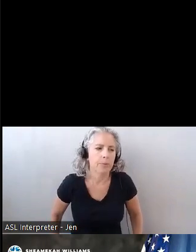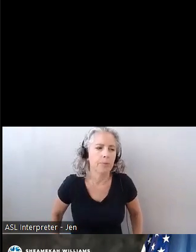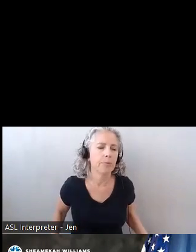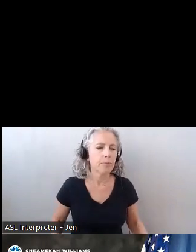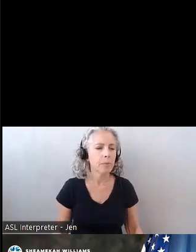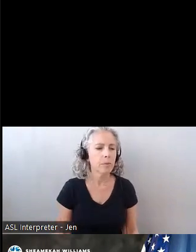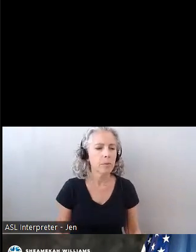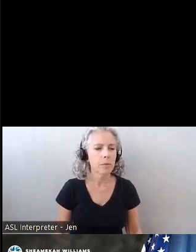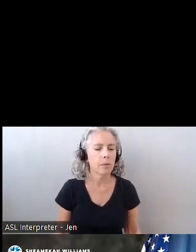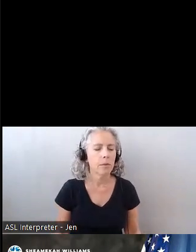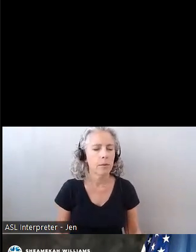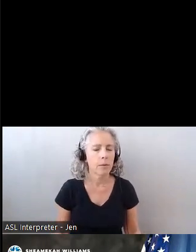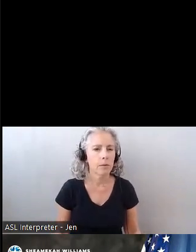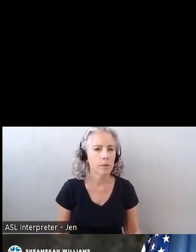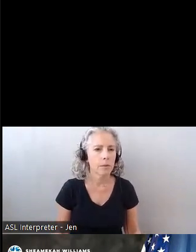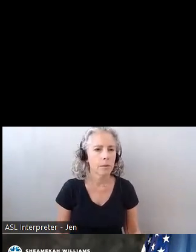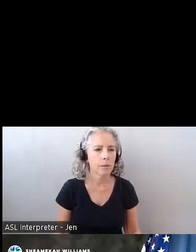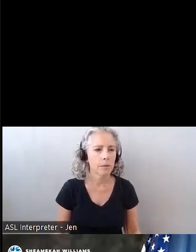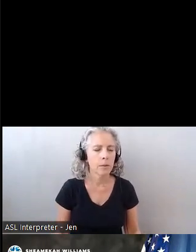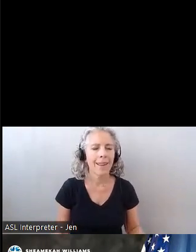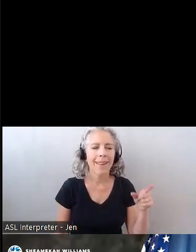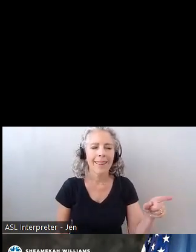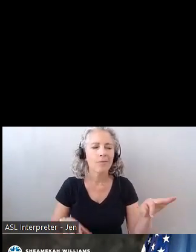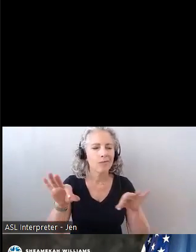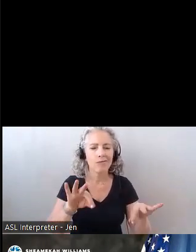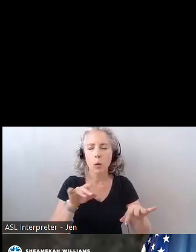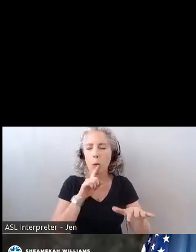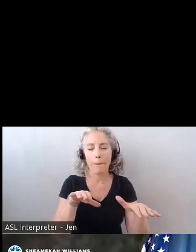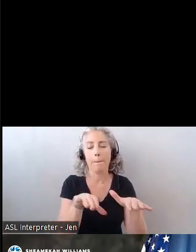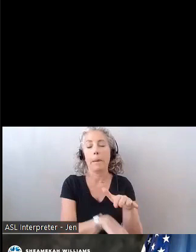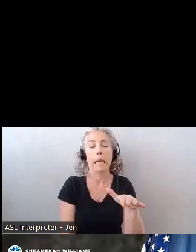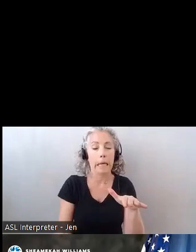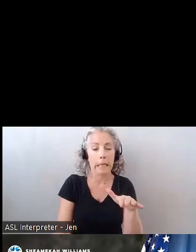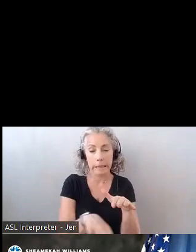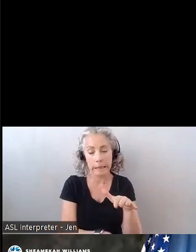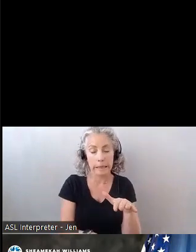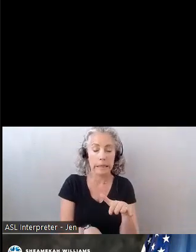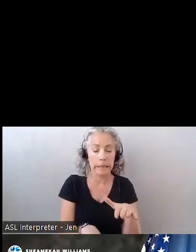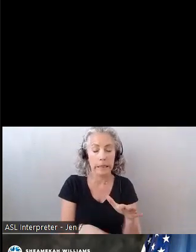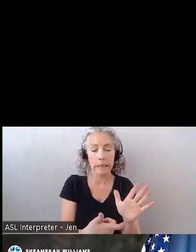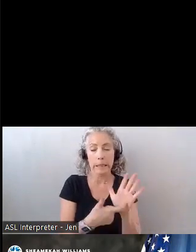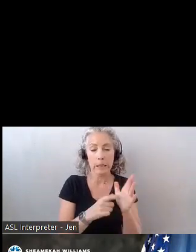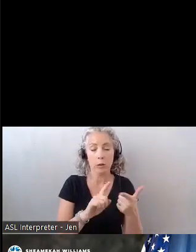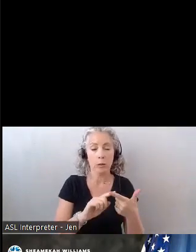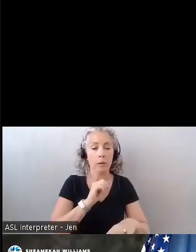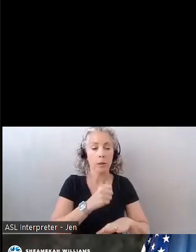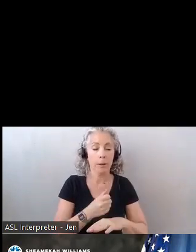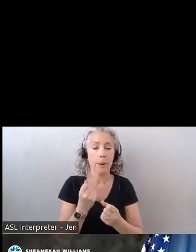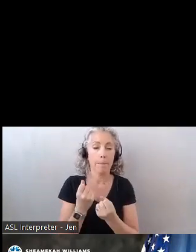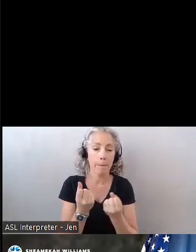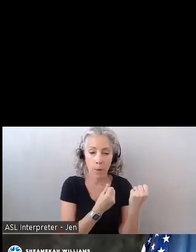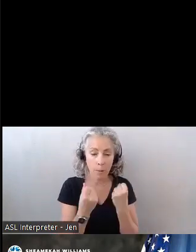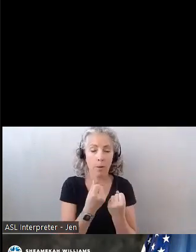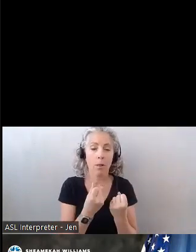And so this slide is going to go into just the minimum, the basic things that are really needed to set up a mobile response and